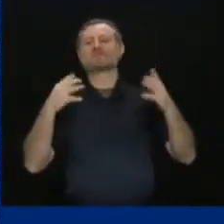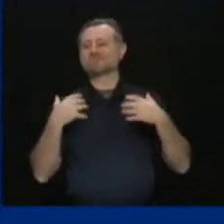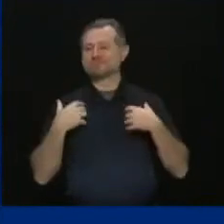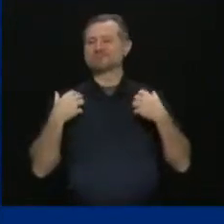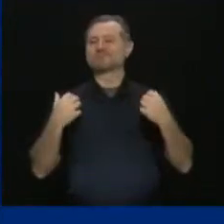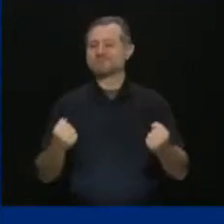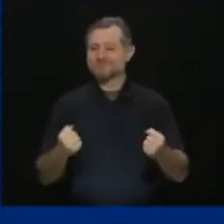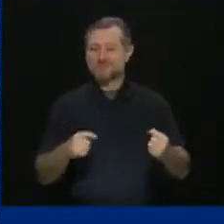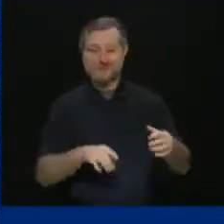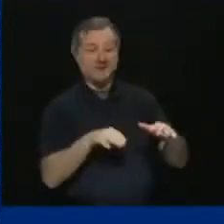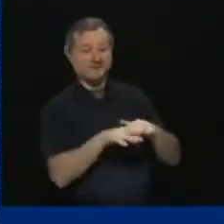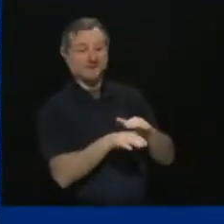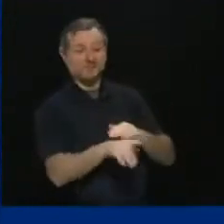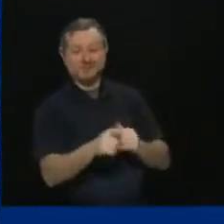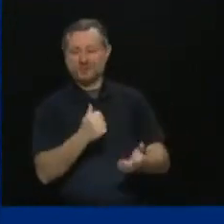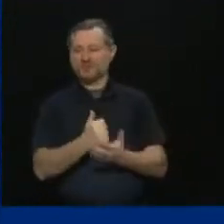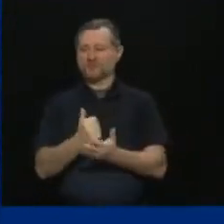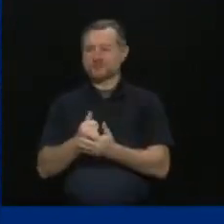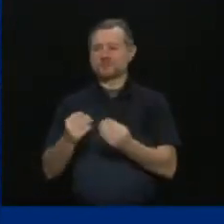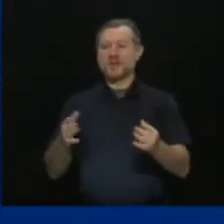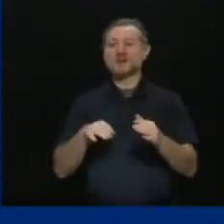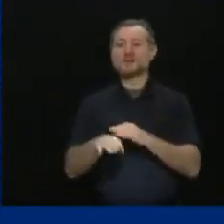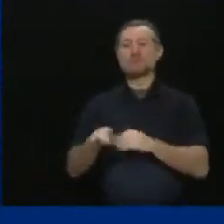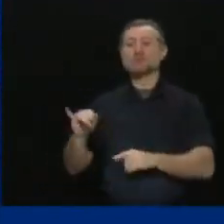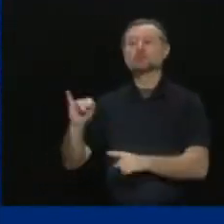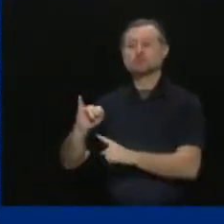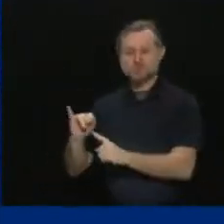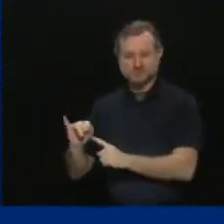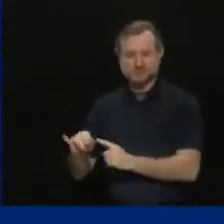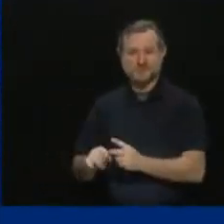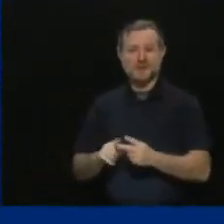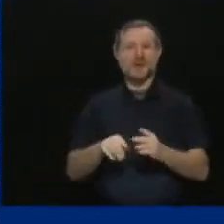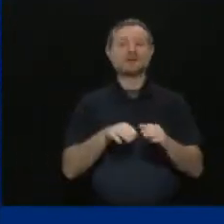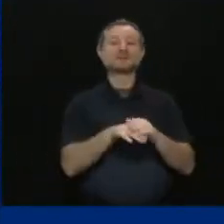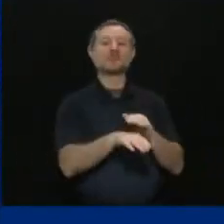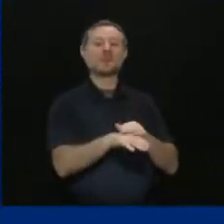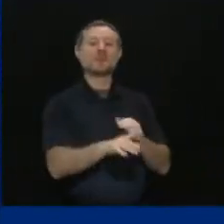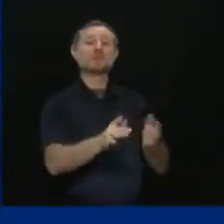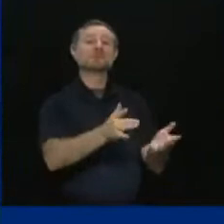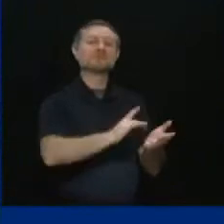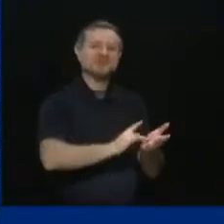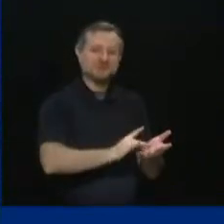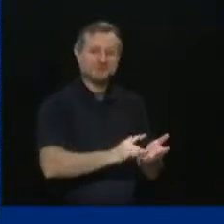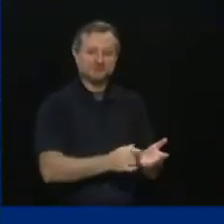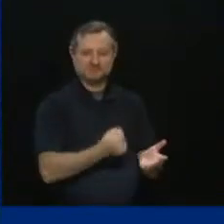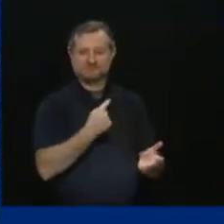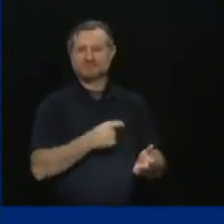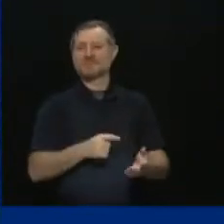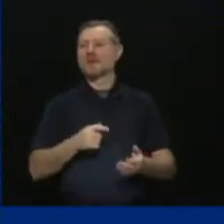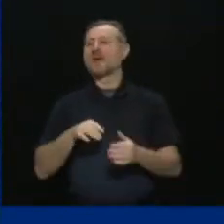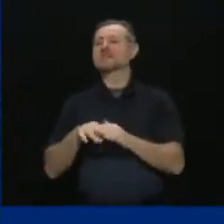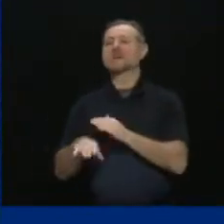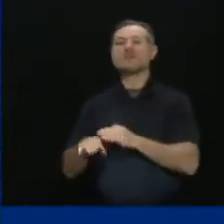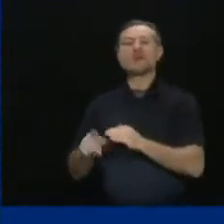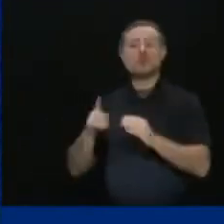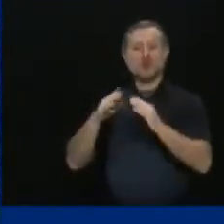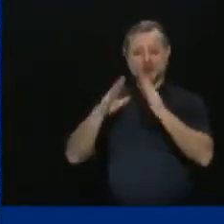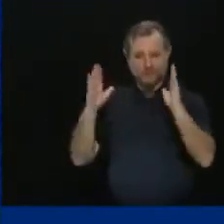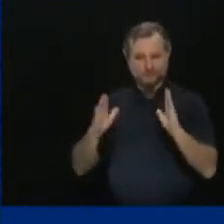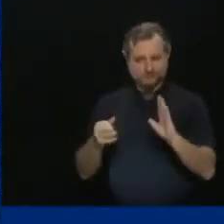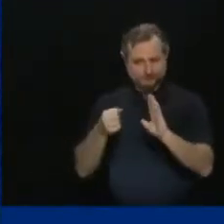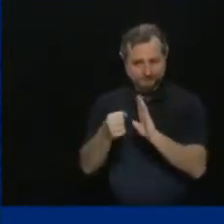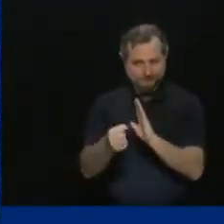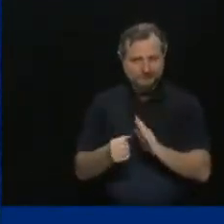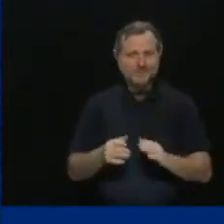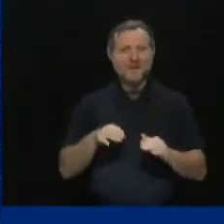treatment, it's access to insurance, it's access to medication, it's access to housing, it's access